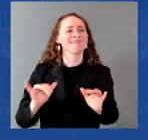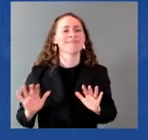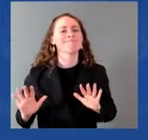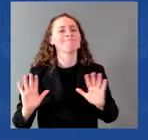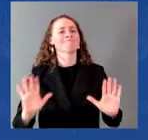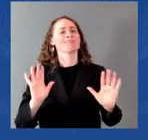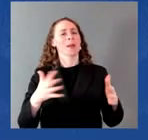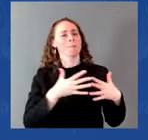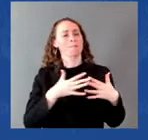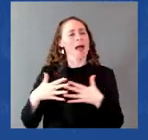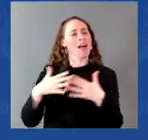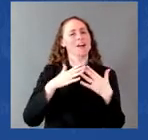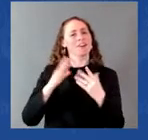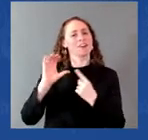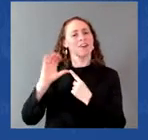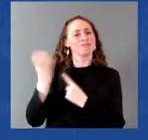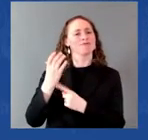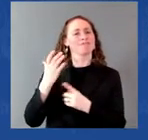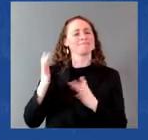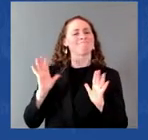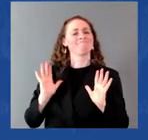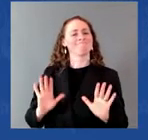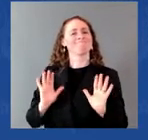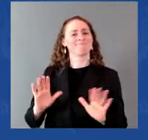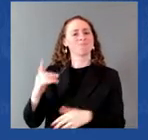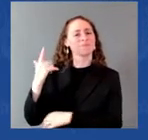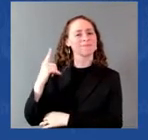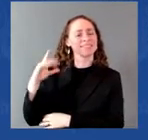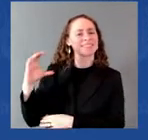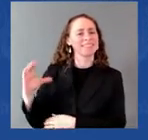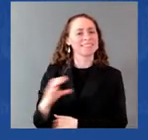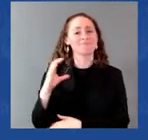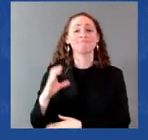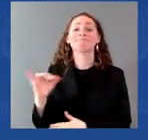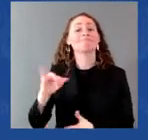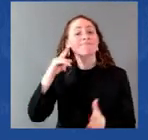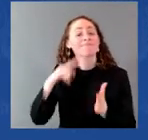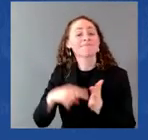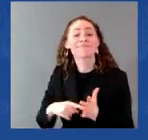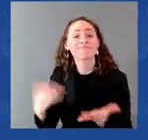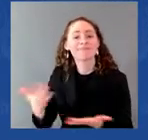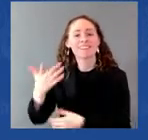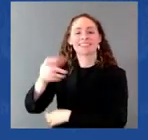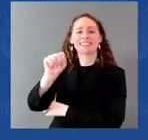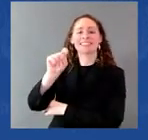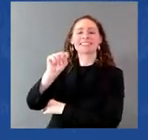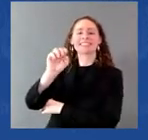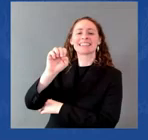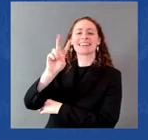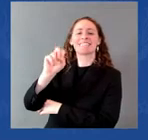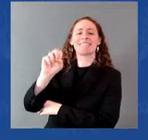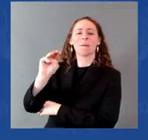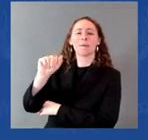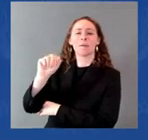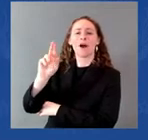honoree Steve Martin, who is here today. Steve, are you here today? I was told, Steve, stand up. Come on, man.